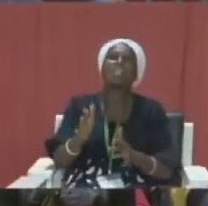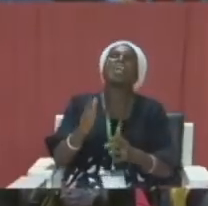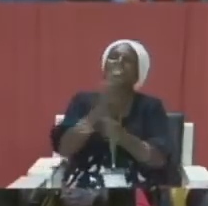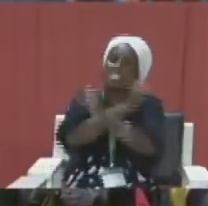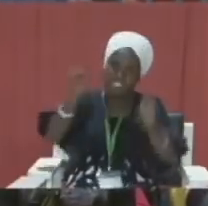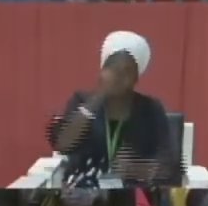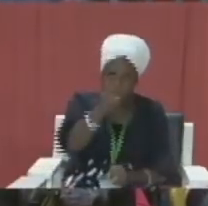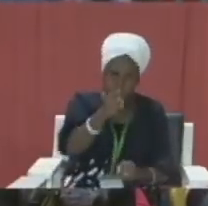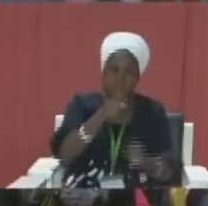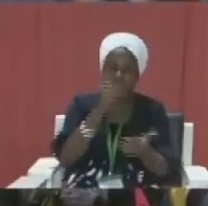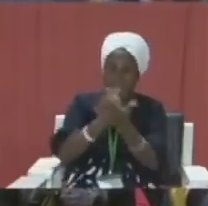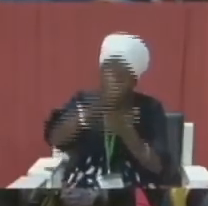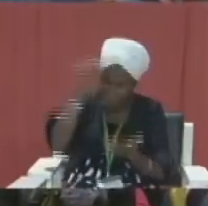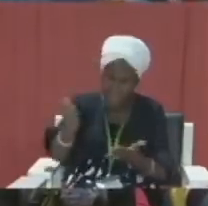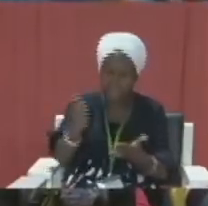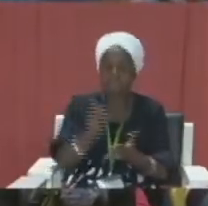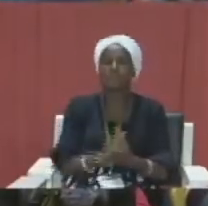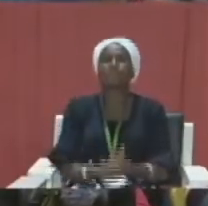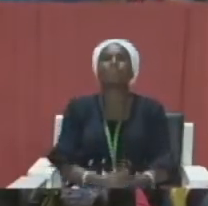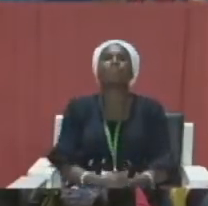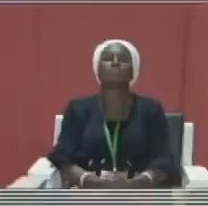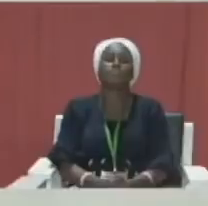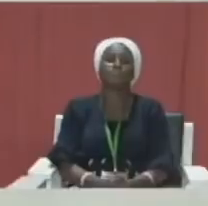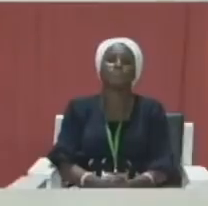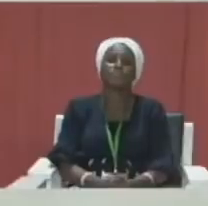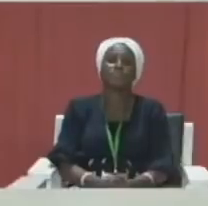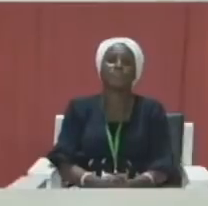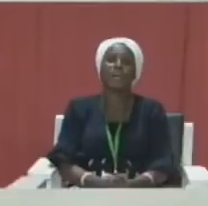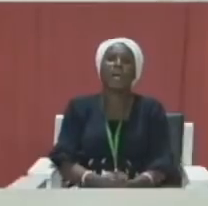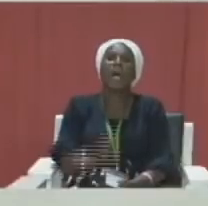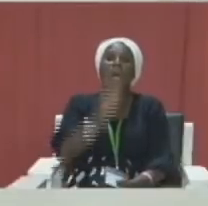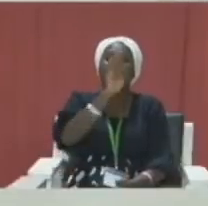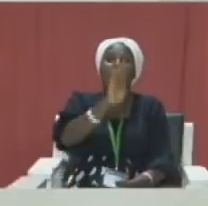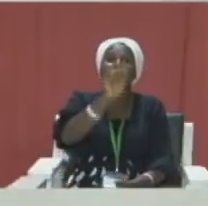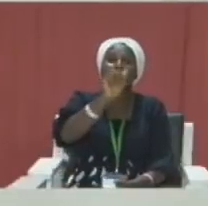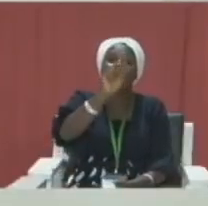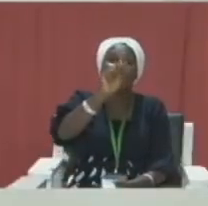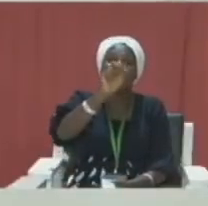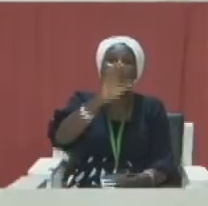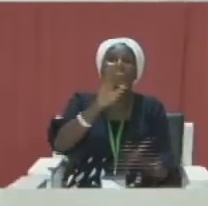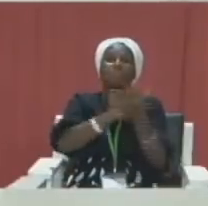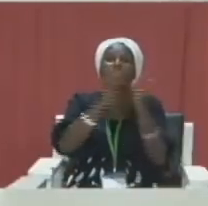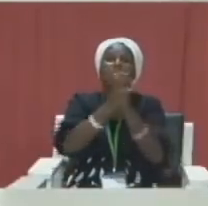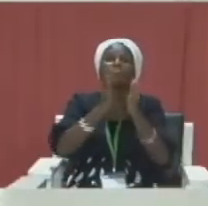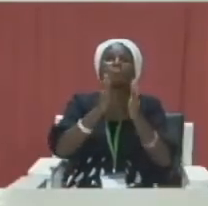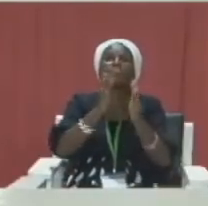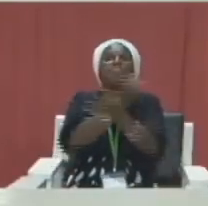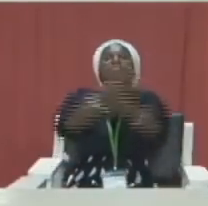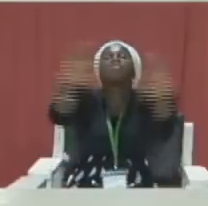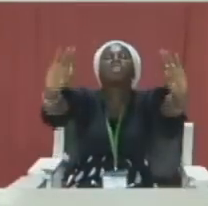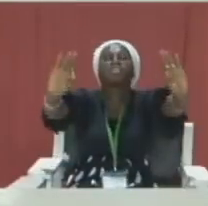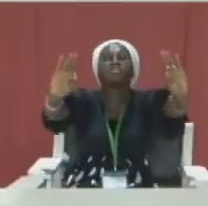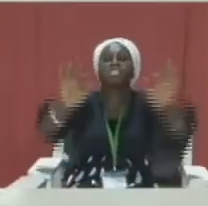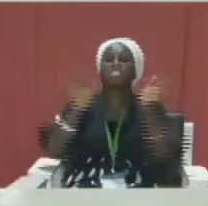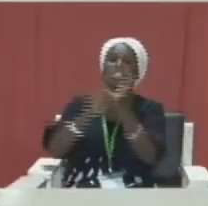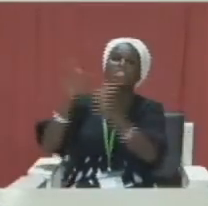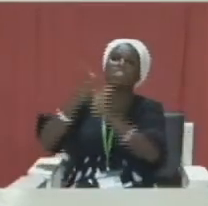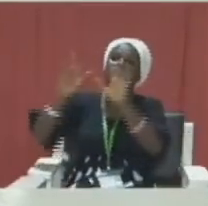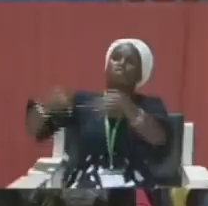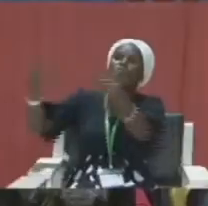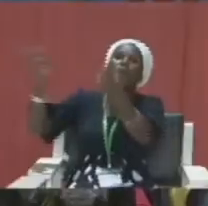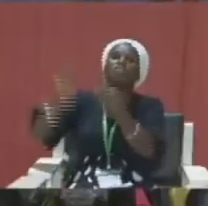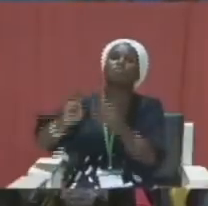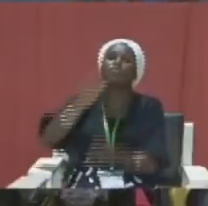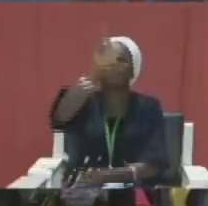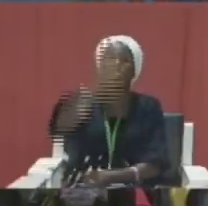Barabbas returned home free. Jesus went to the cross bound.